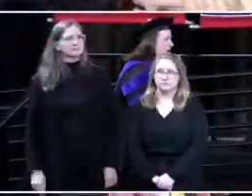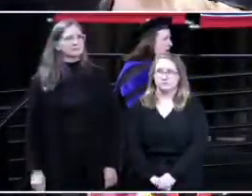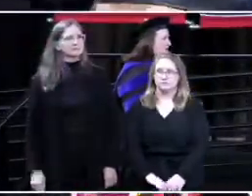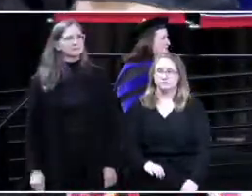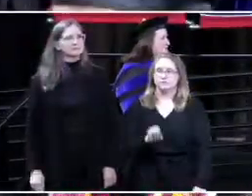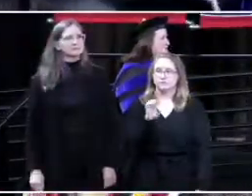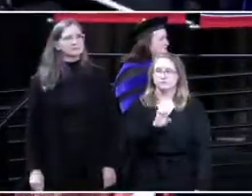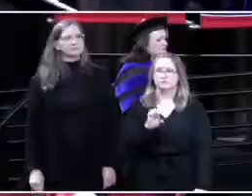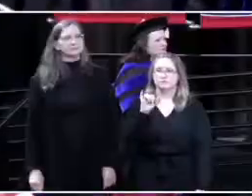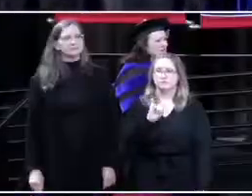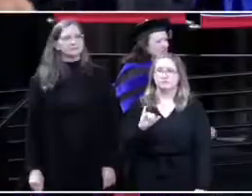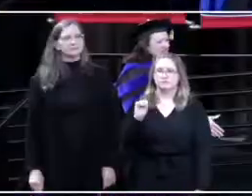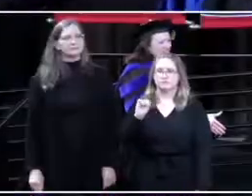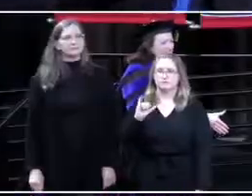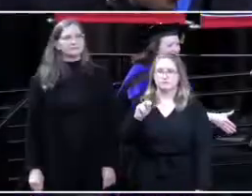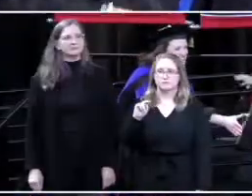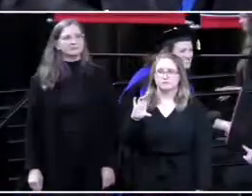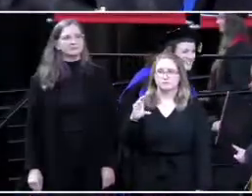Emma Irene Sink.